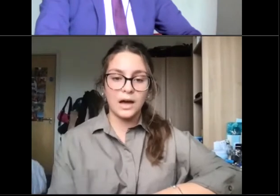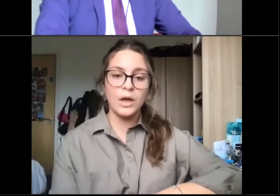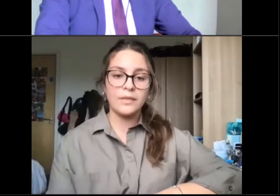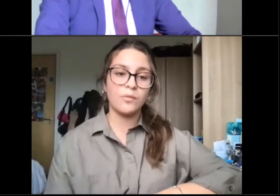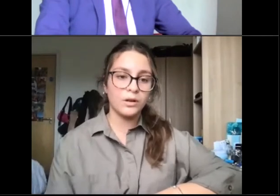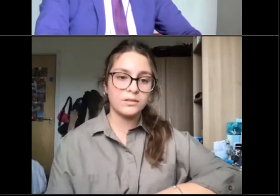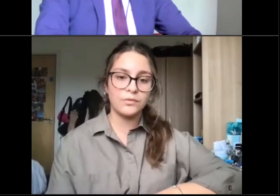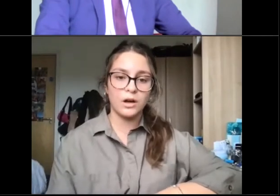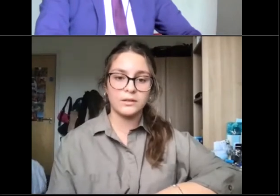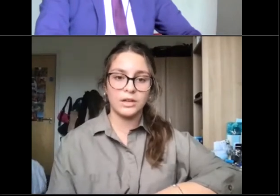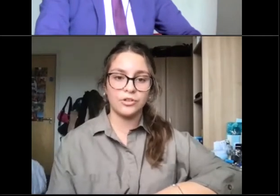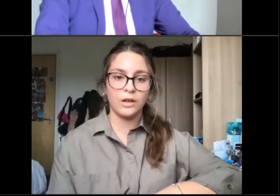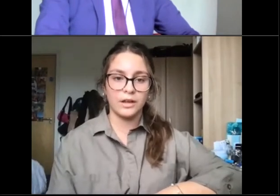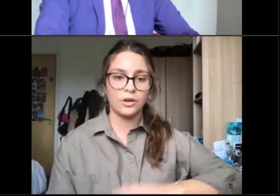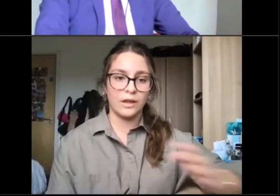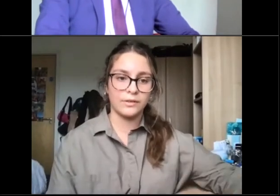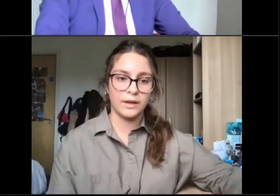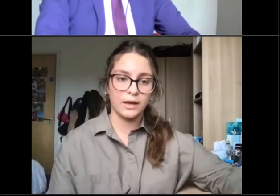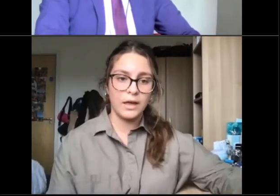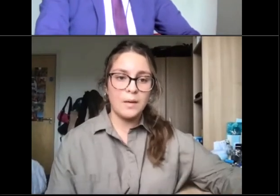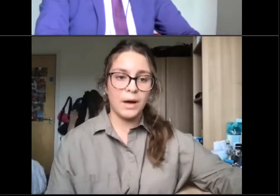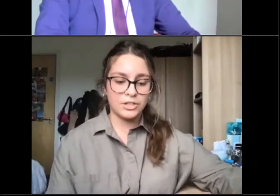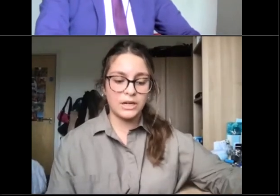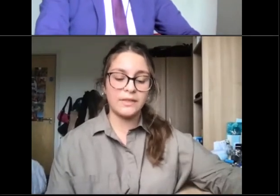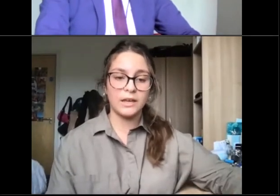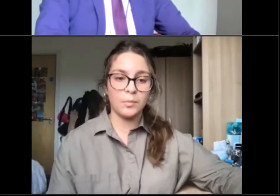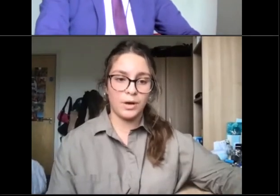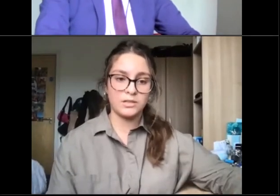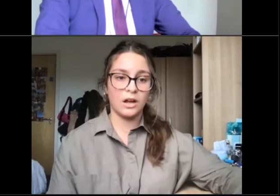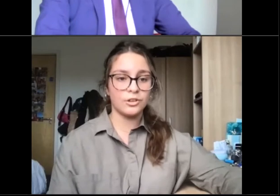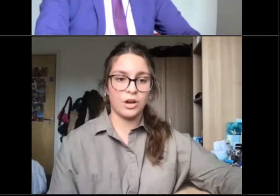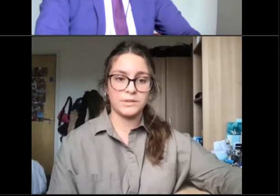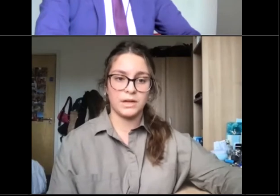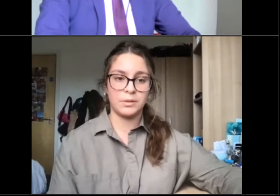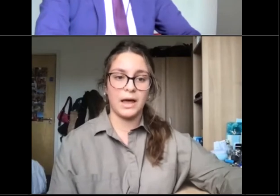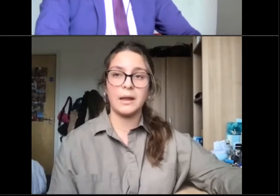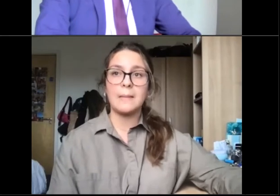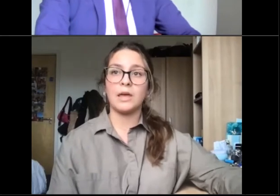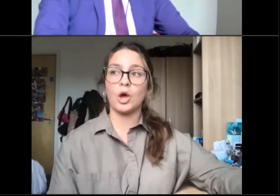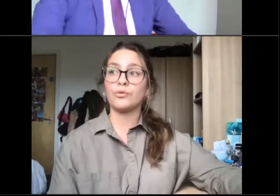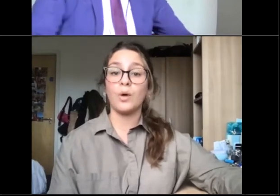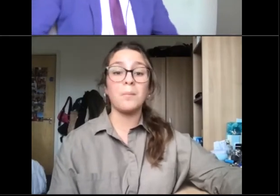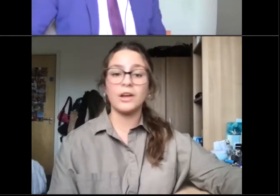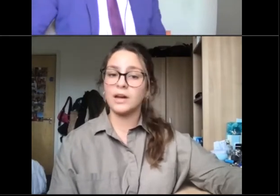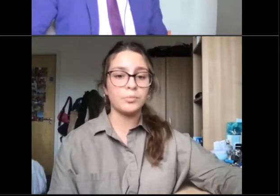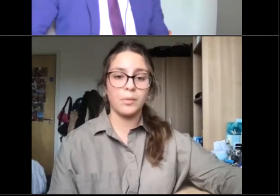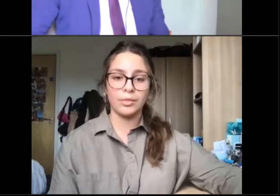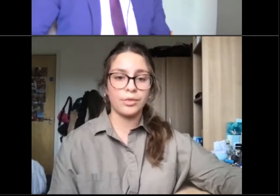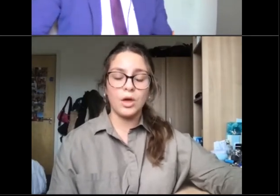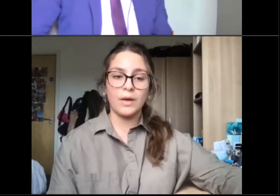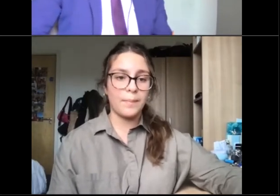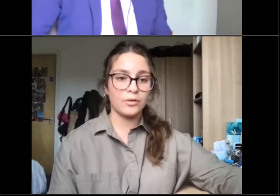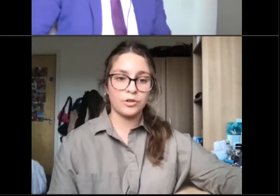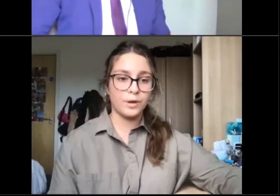brothers now, they have one safeguarding teacher that knows everything. But actually, that young person under child protection plan may go through a terrible